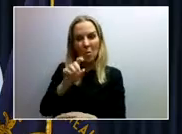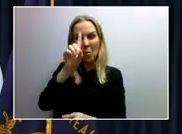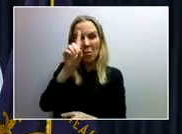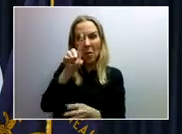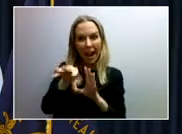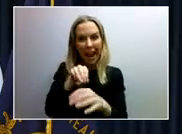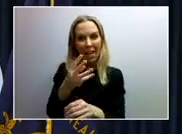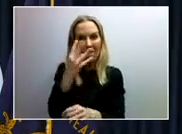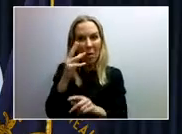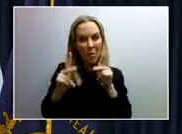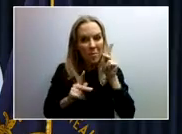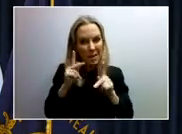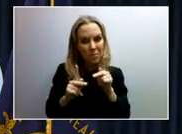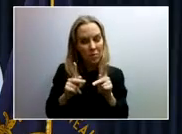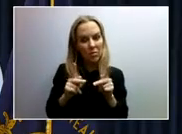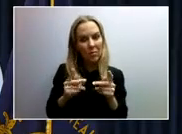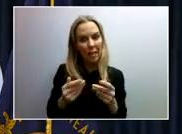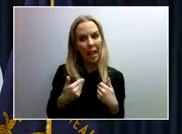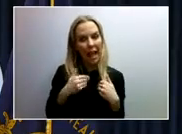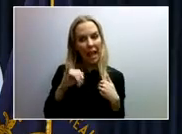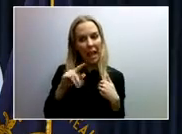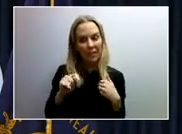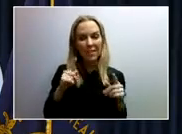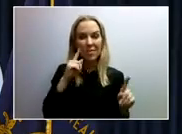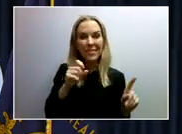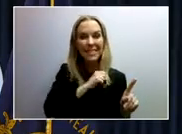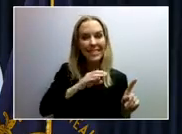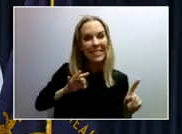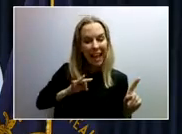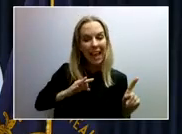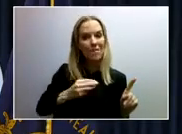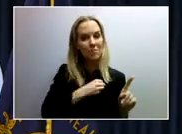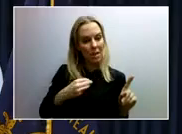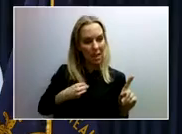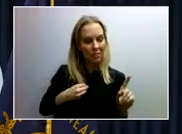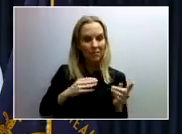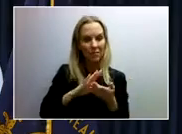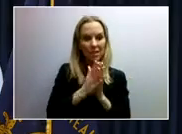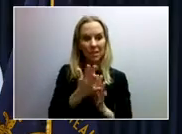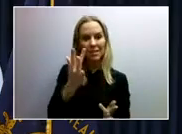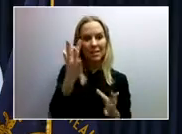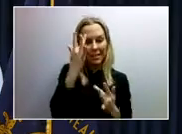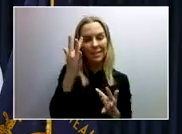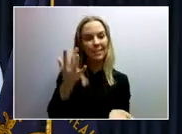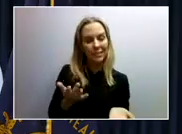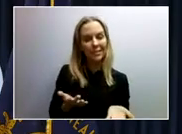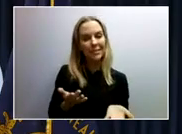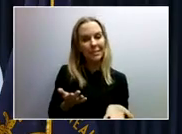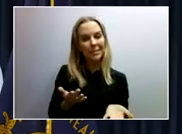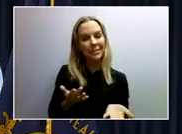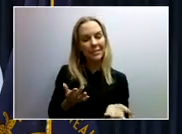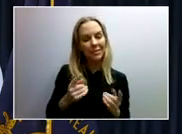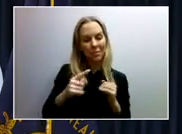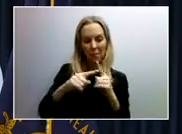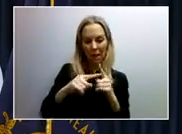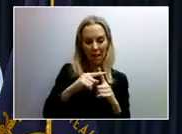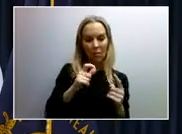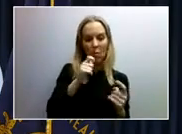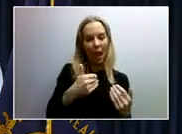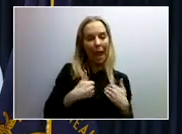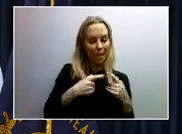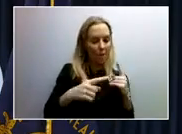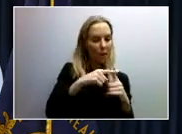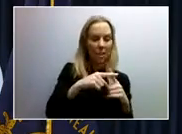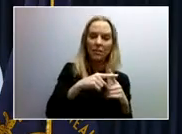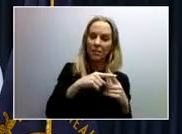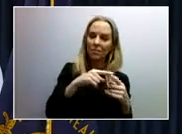up positive. I know staff members are testing positive here around the Capitol. It's